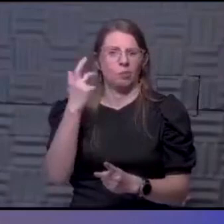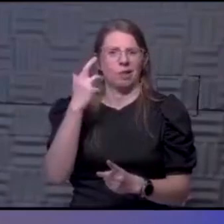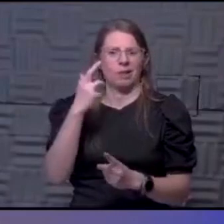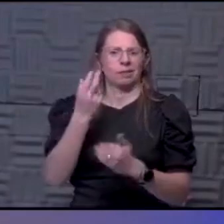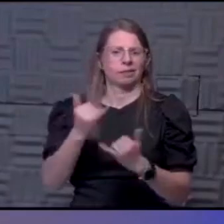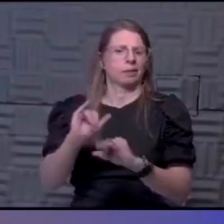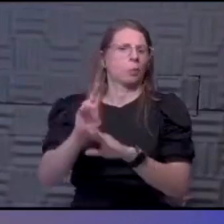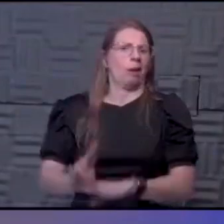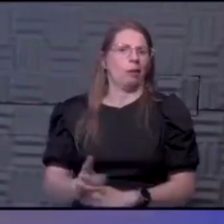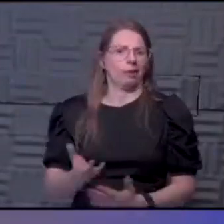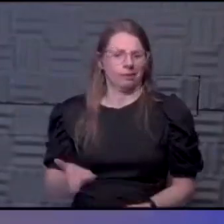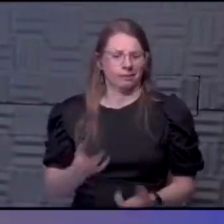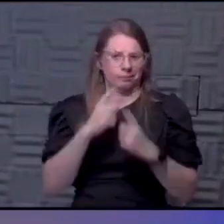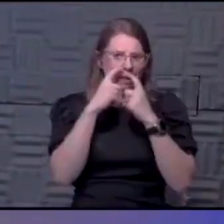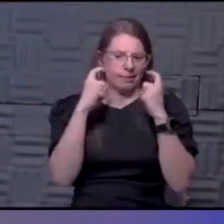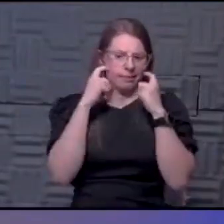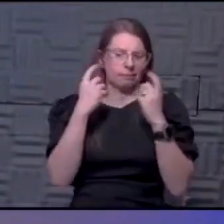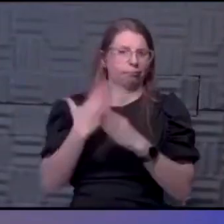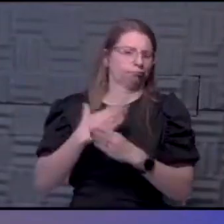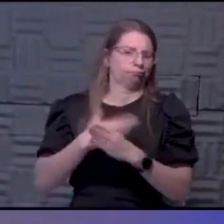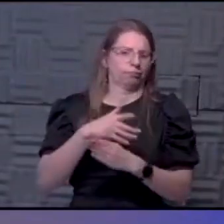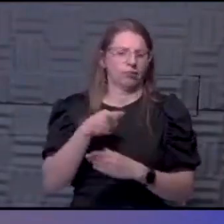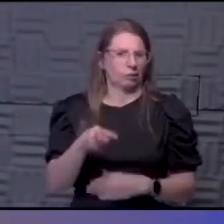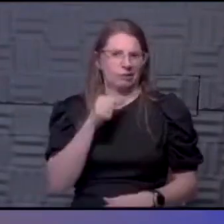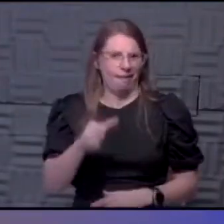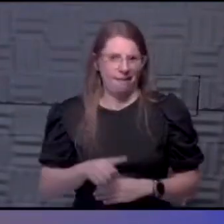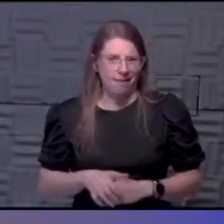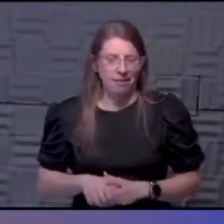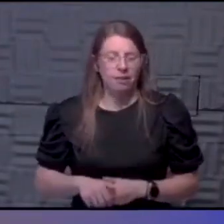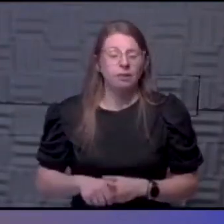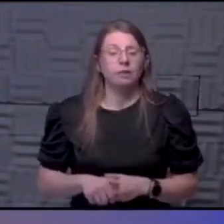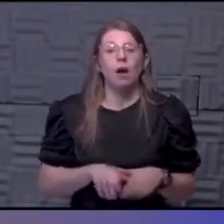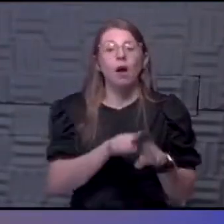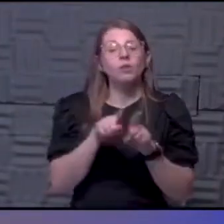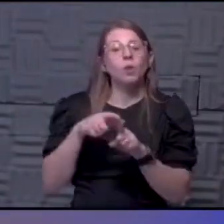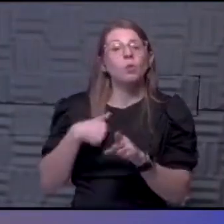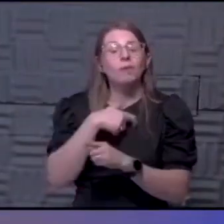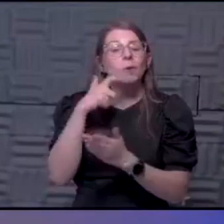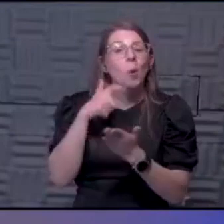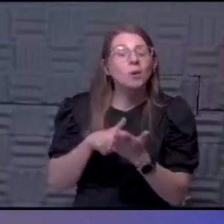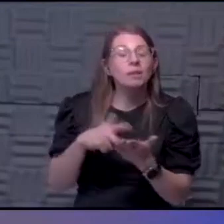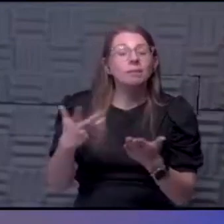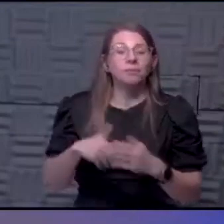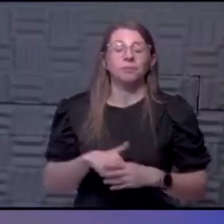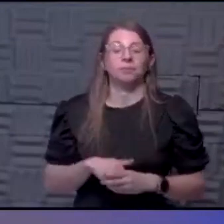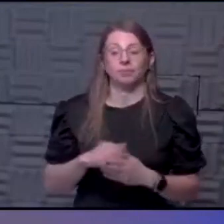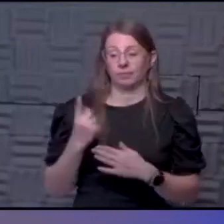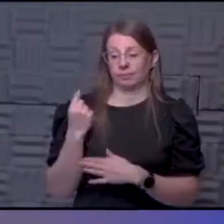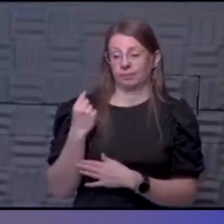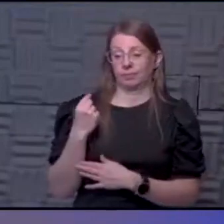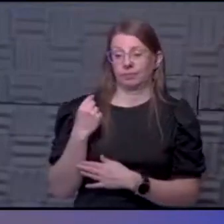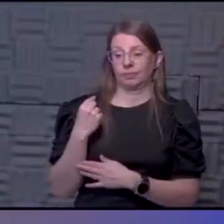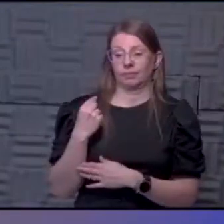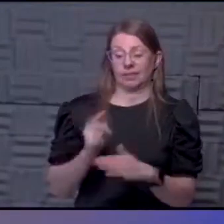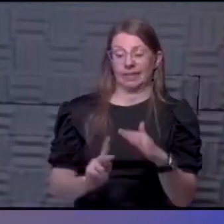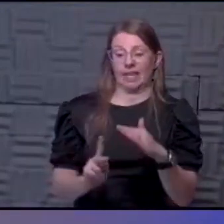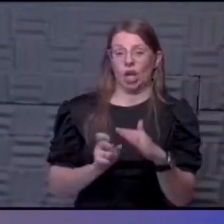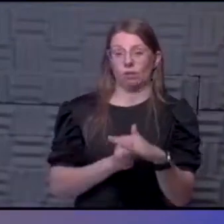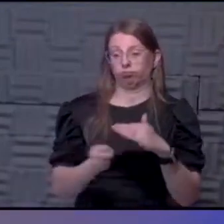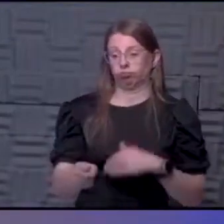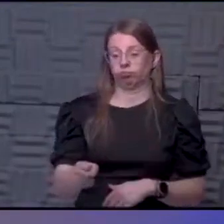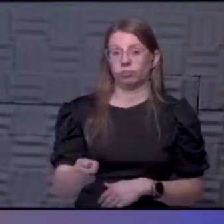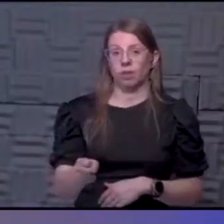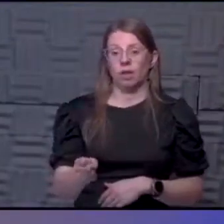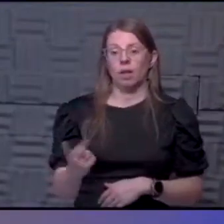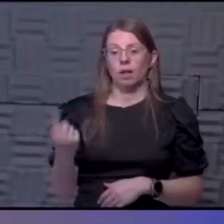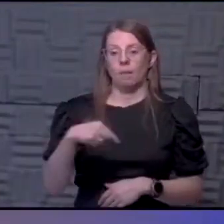wearing it, so it's not super bothersome for her. And we have also noticed that, last year when she was in kindergarten, she was coming home